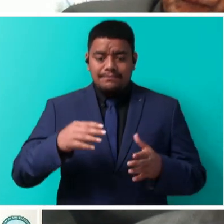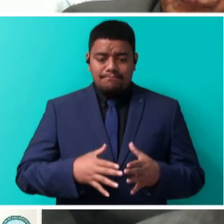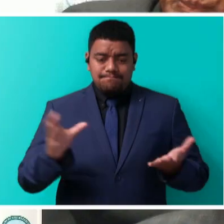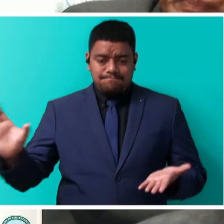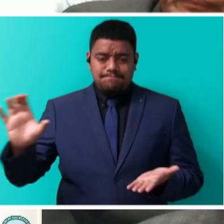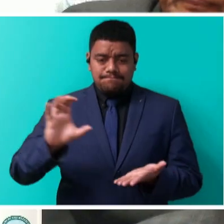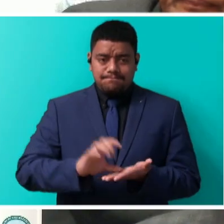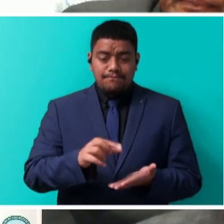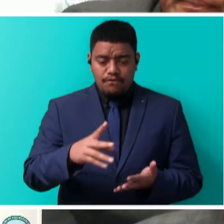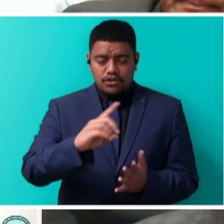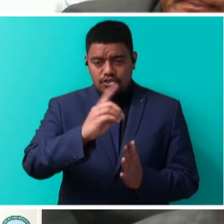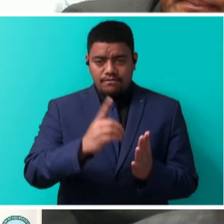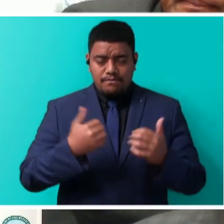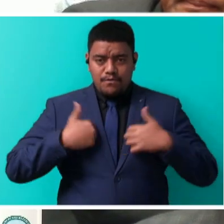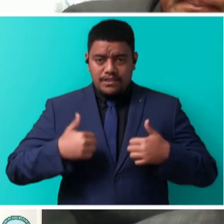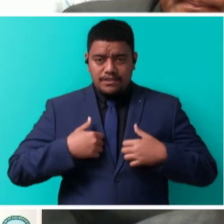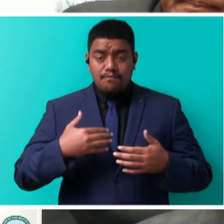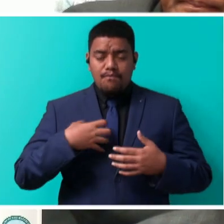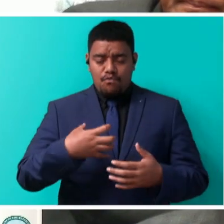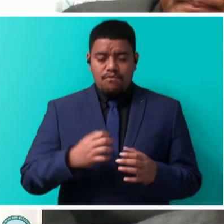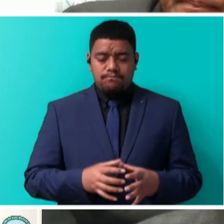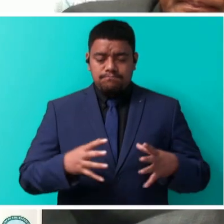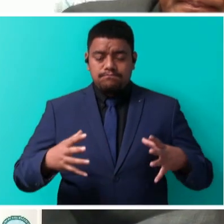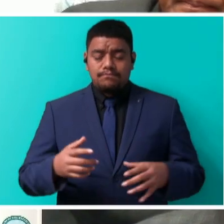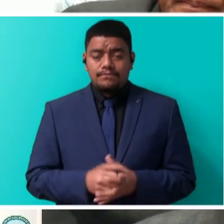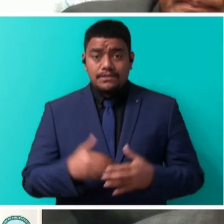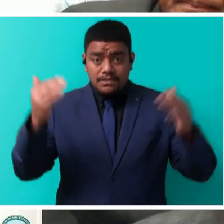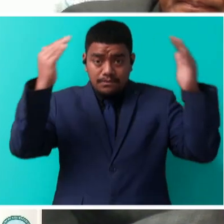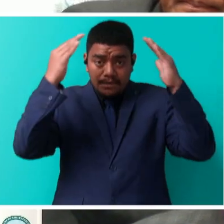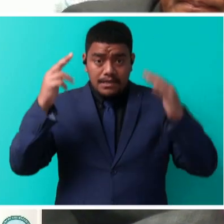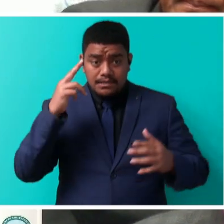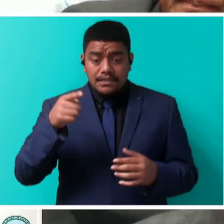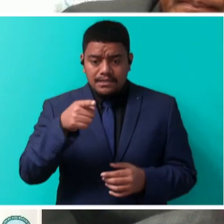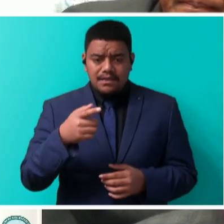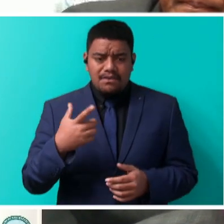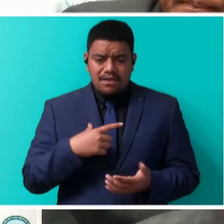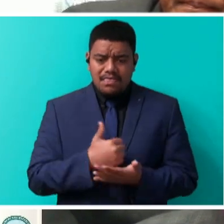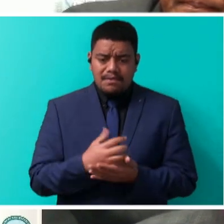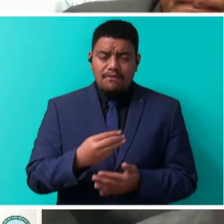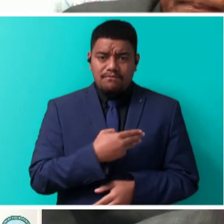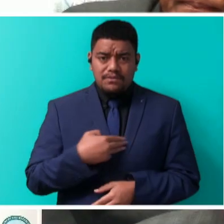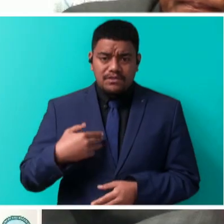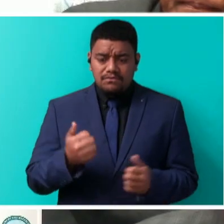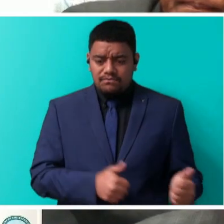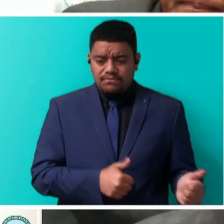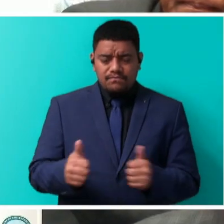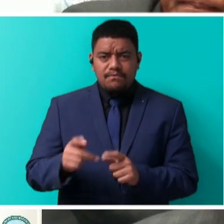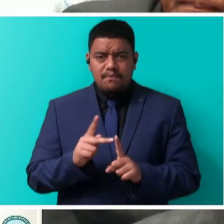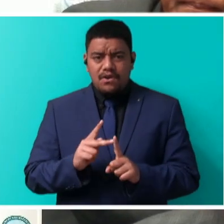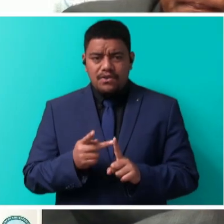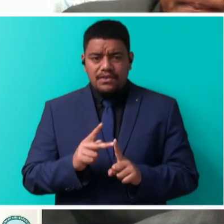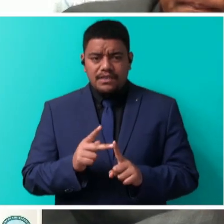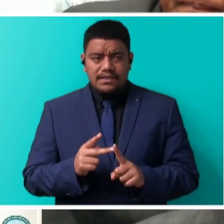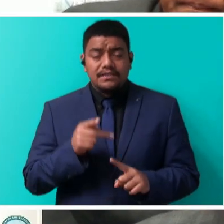of legislative drafters. And as such, Mr. Speaker, sir, due to the increase in the number of ministries and shifting priorities,